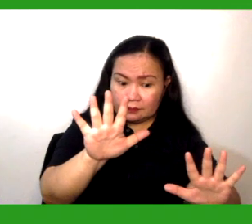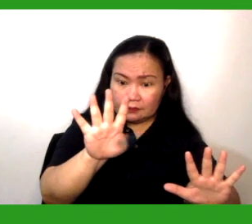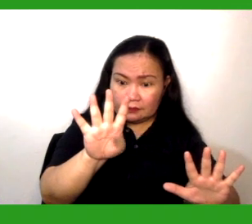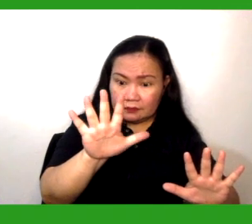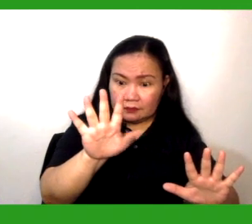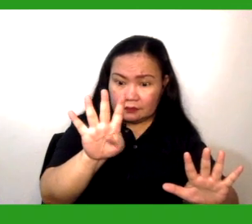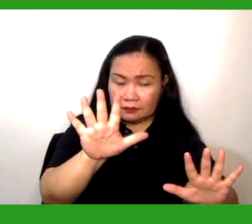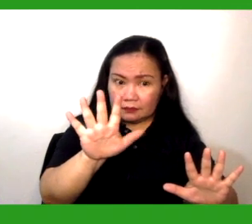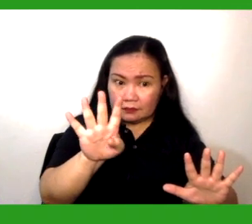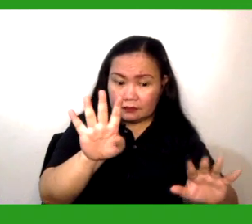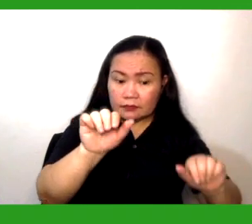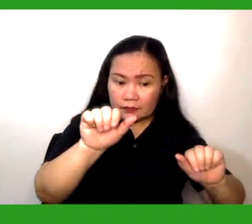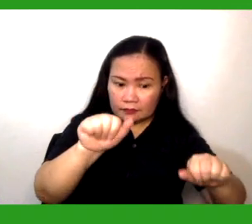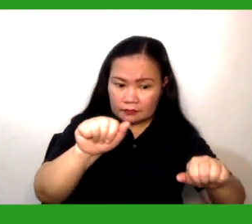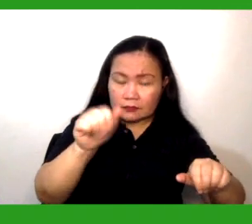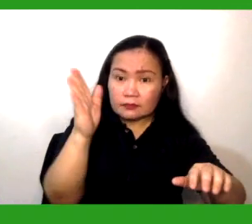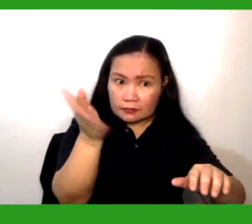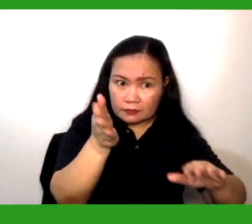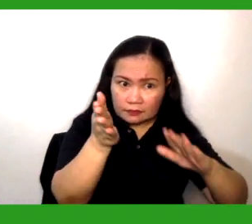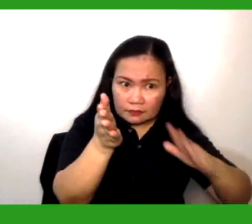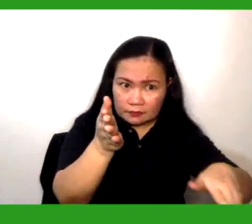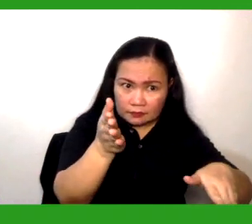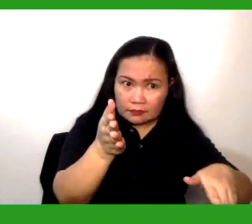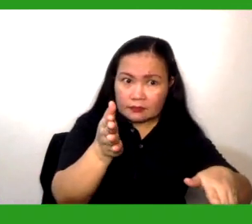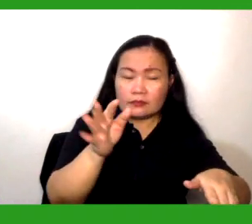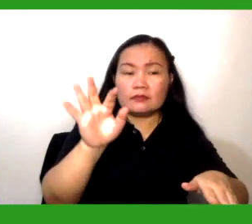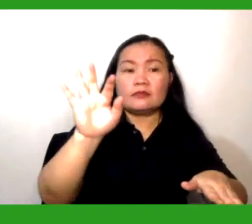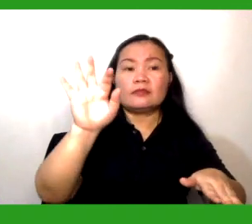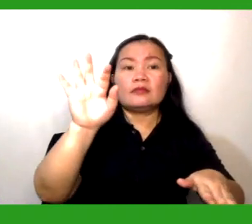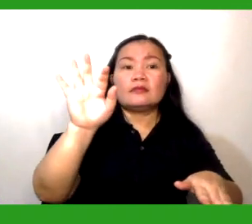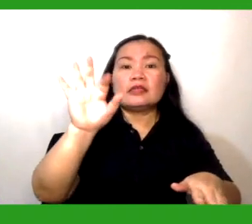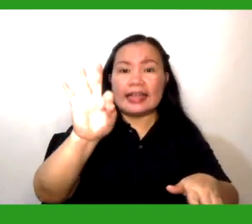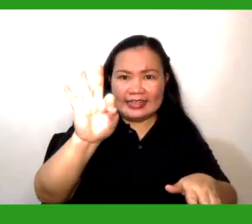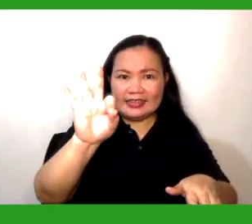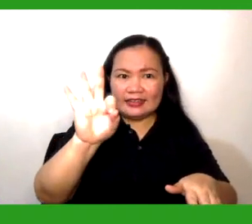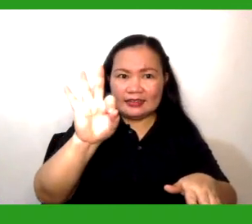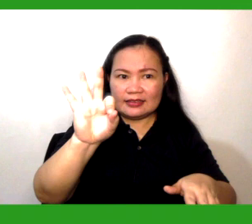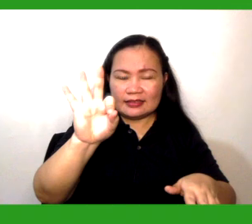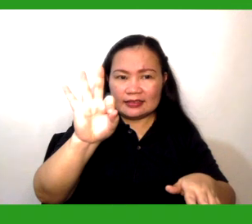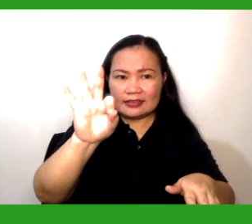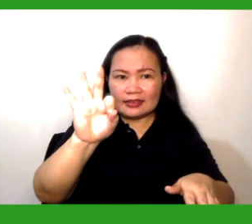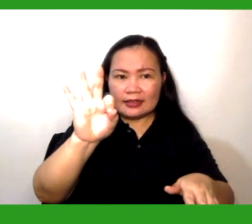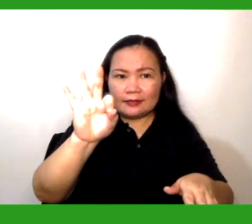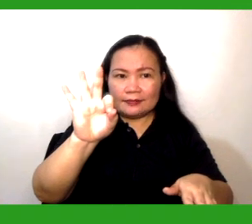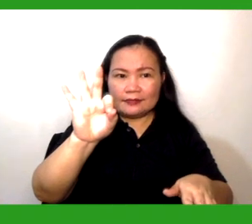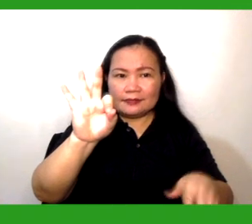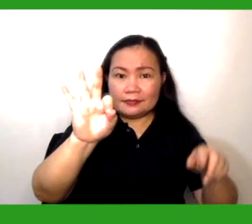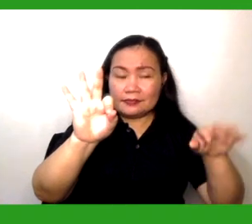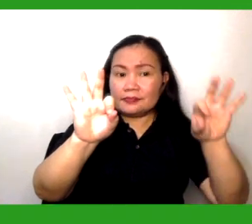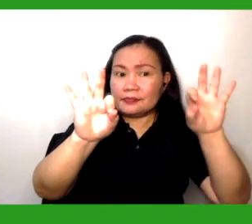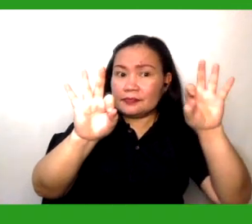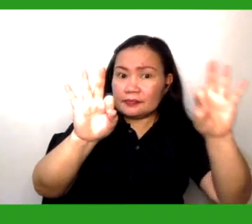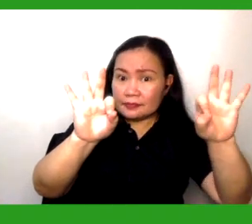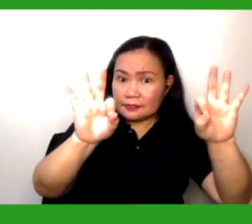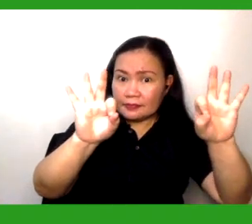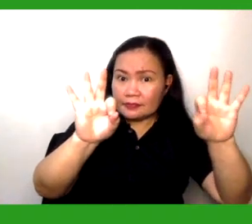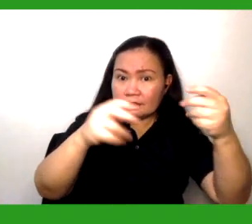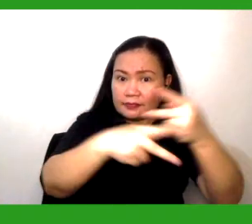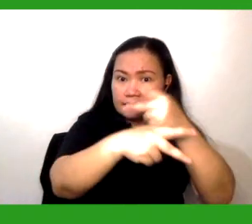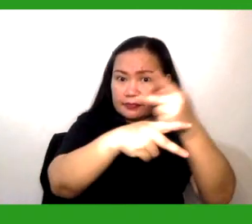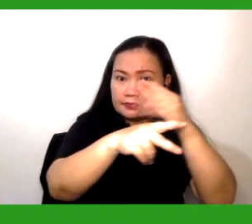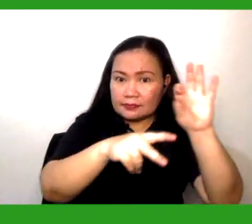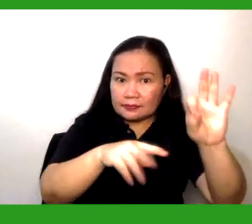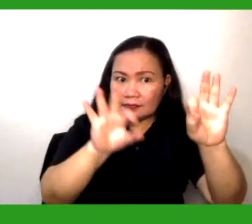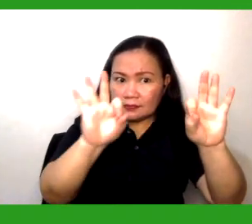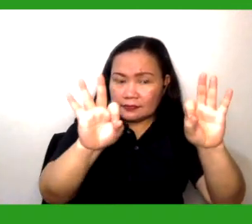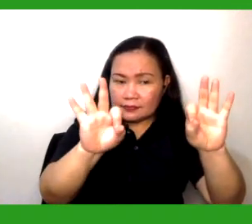5, pwede ka na munang mag-cancel dito. So, 45 divide 5, that is 9. Okay? And then,